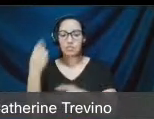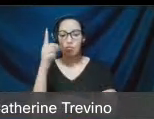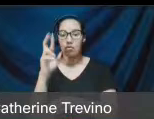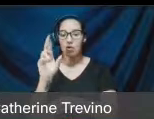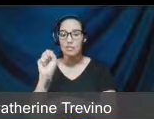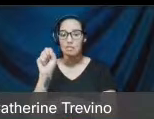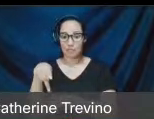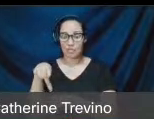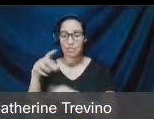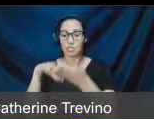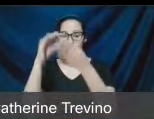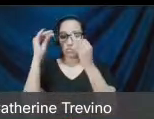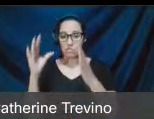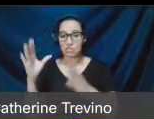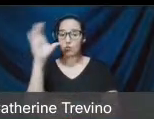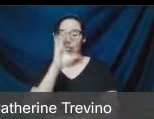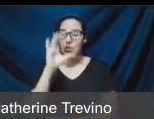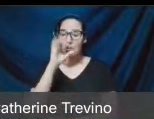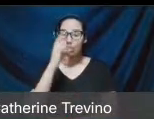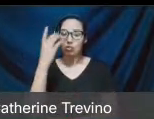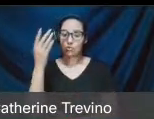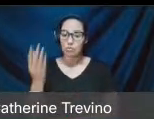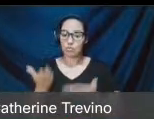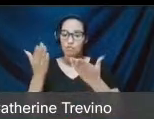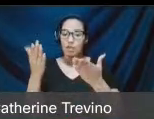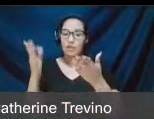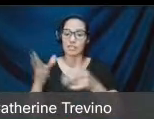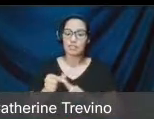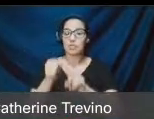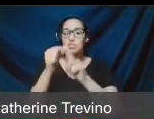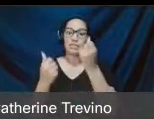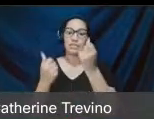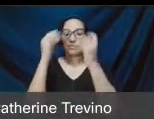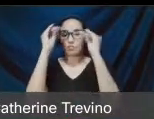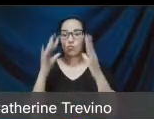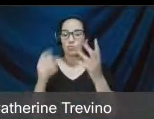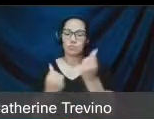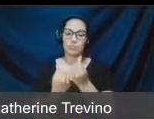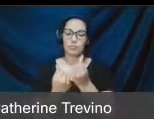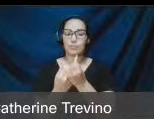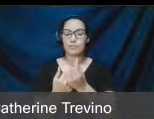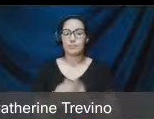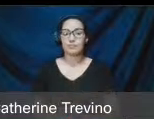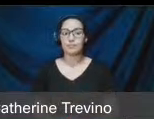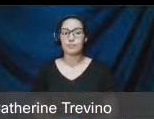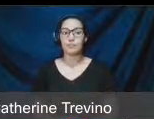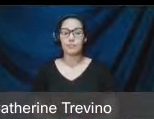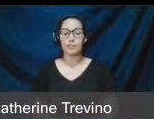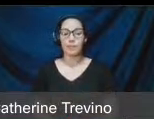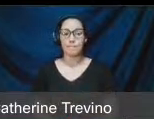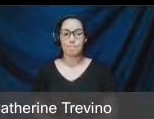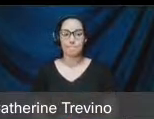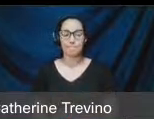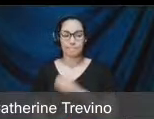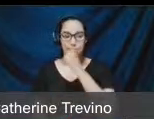students as we look to provide a specialized teacher and support. Next slide, please.